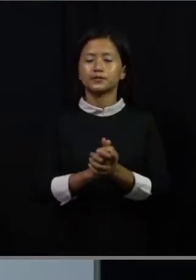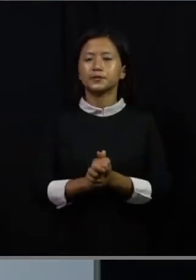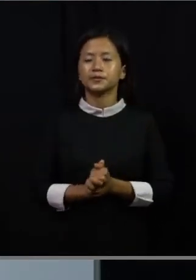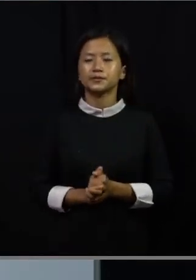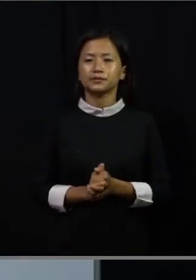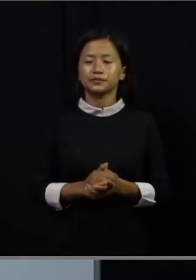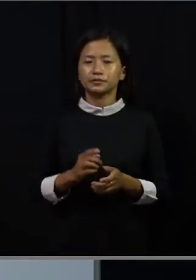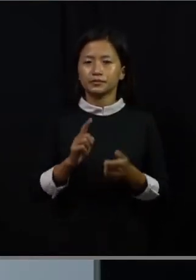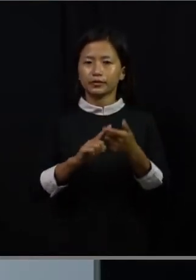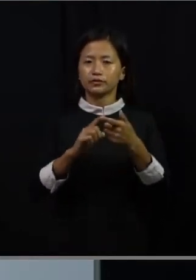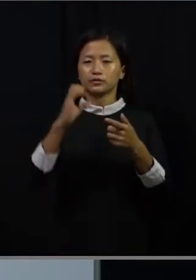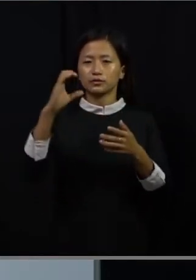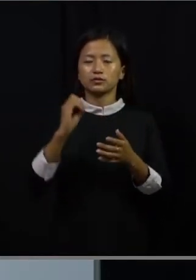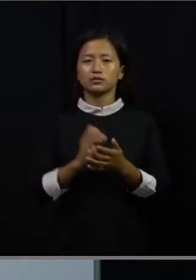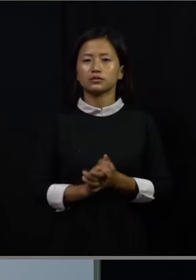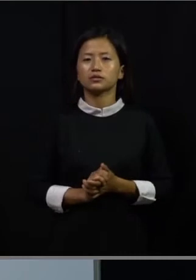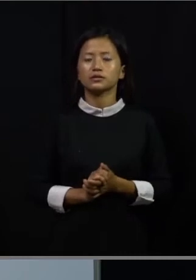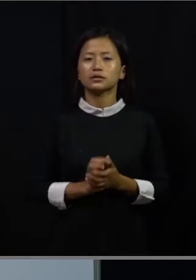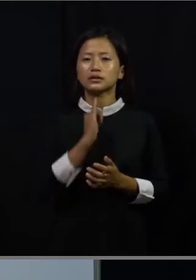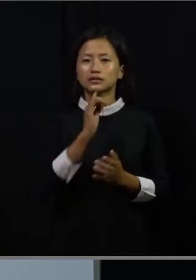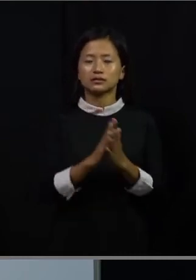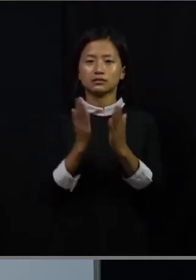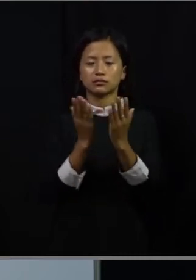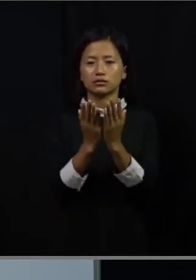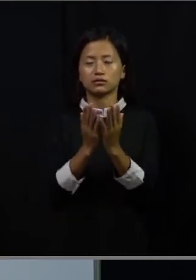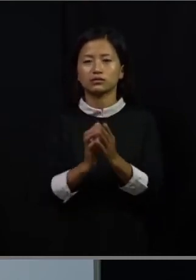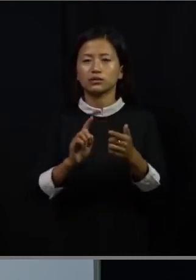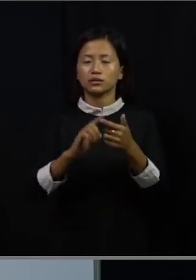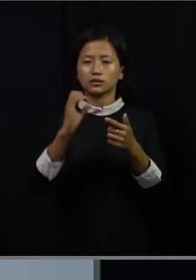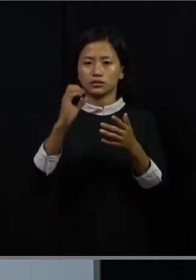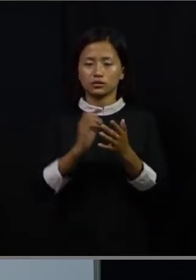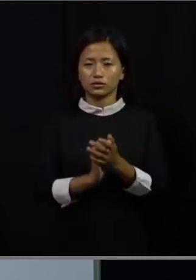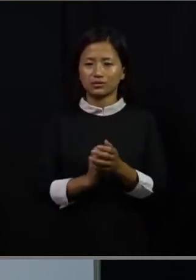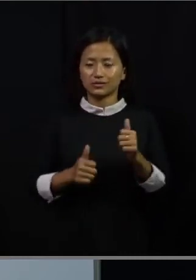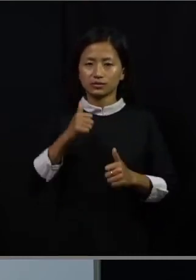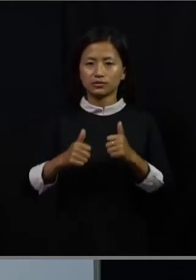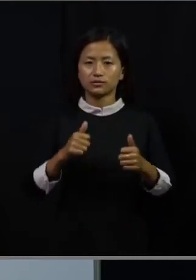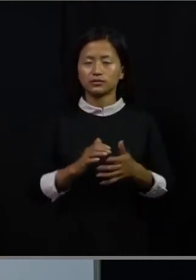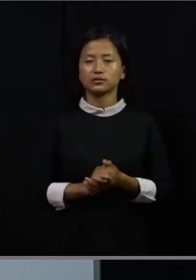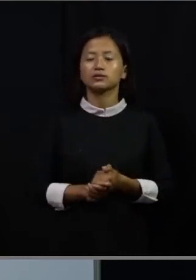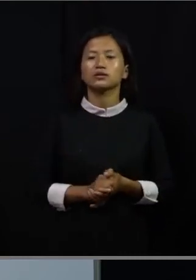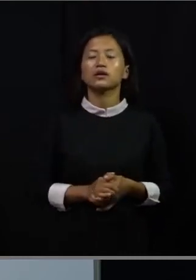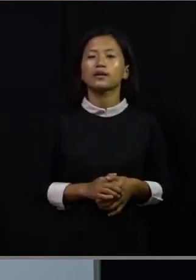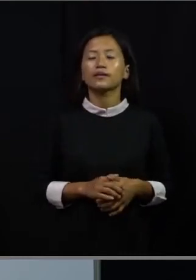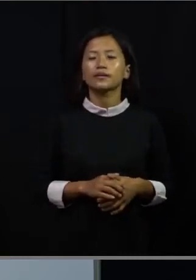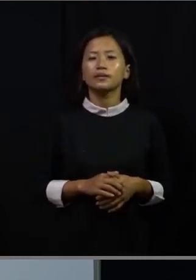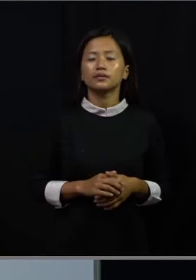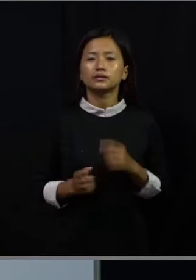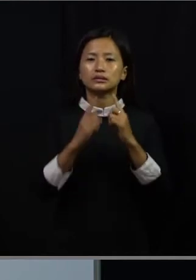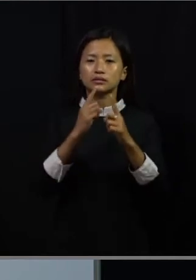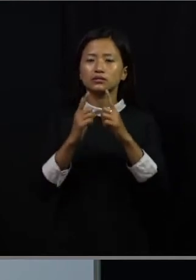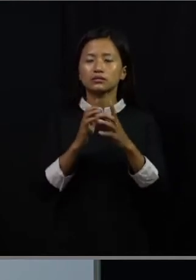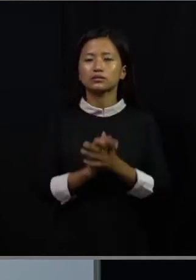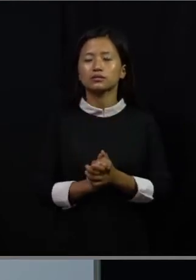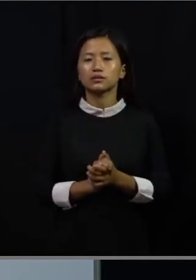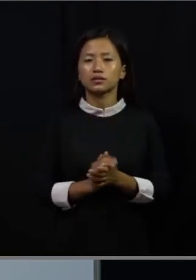now, economics. Okay, economics is the study of economic activities. Okay, now it